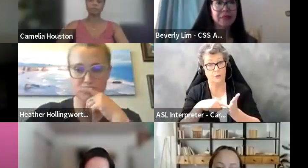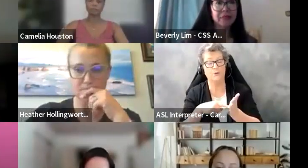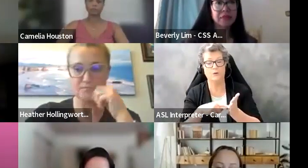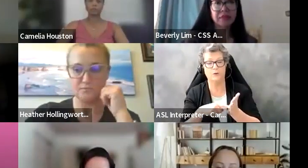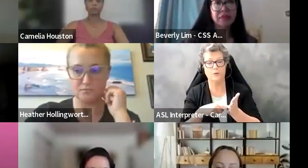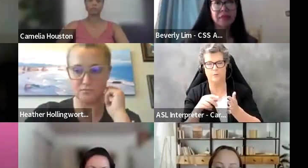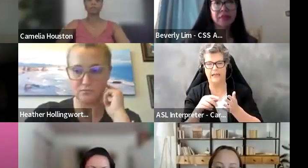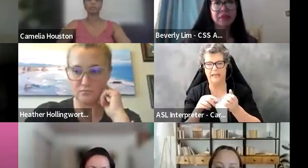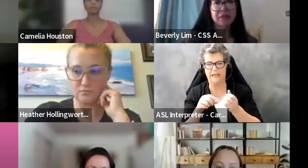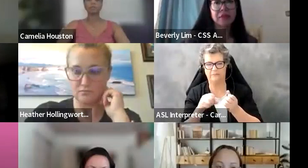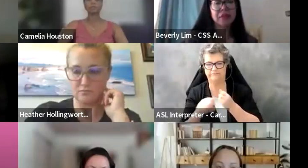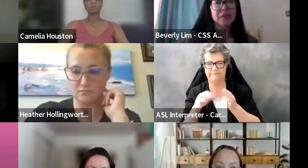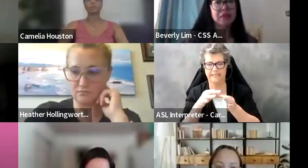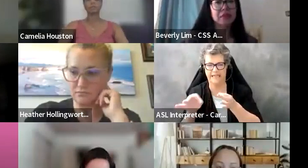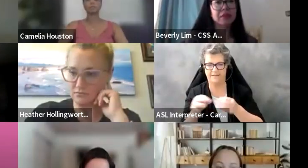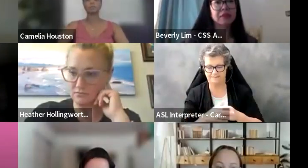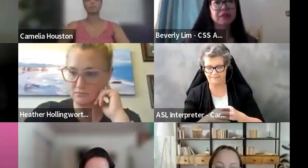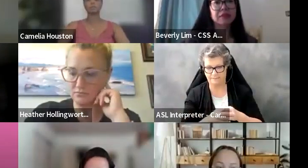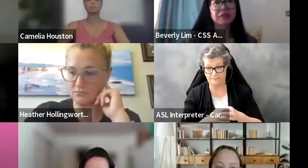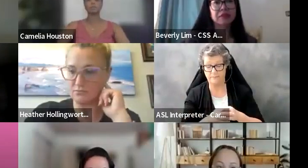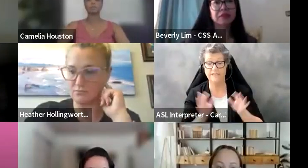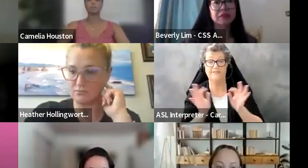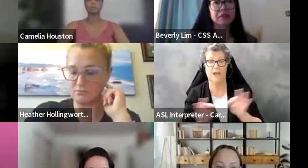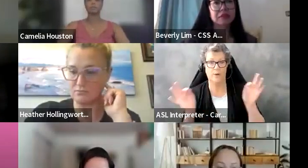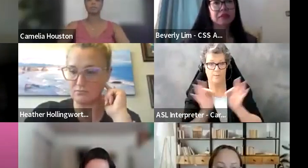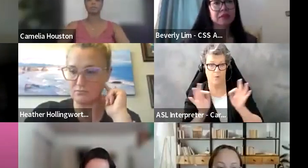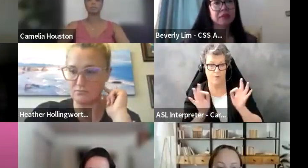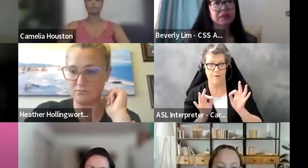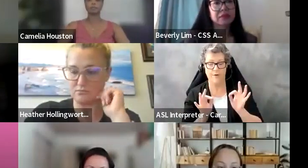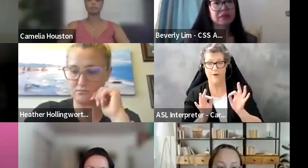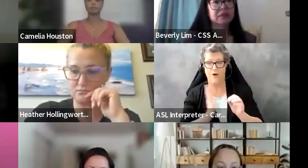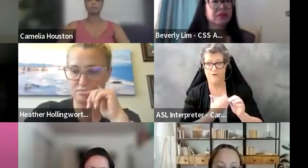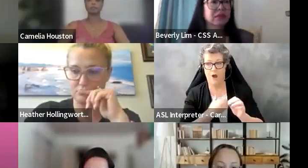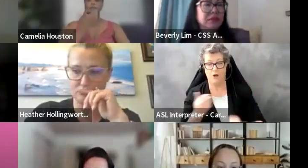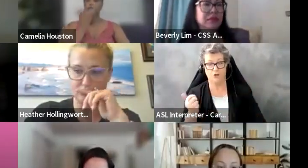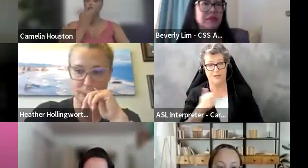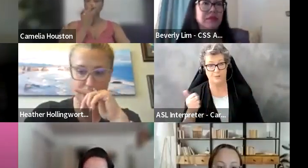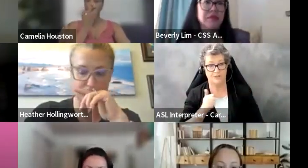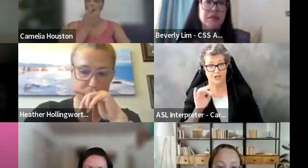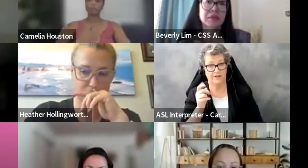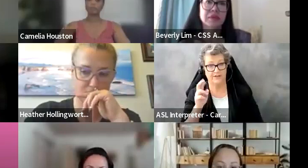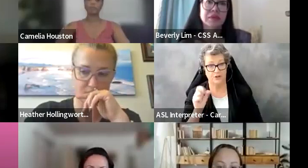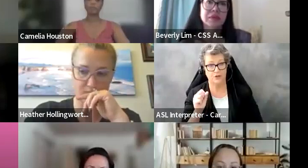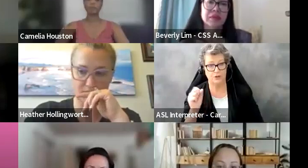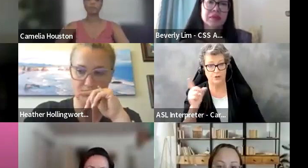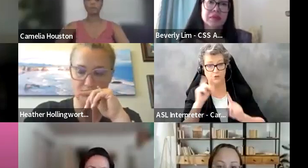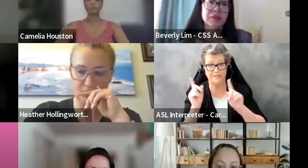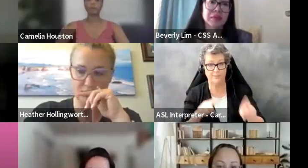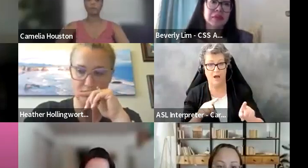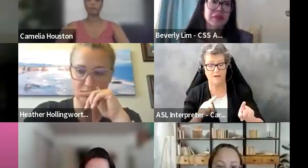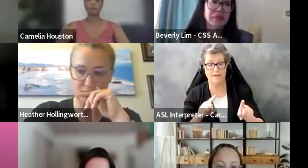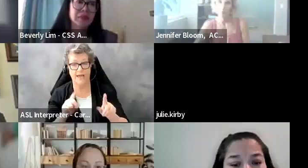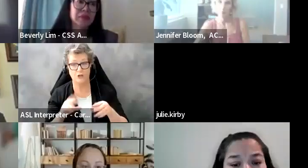extended. It's really important for our transportation vendors to respond and provide